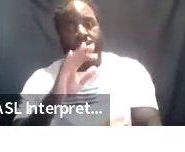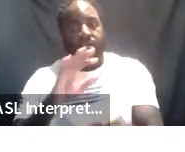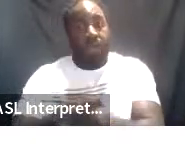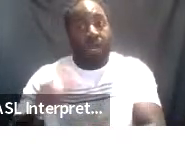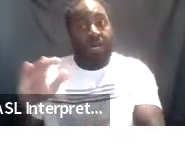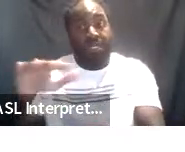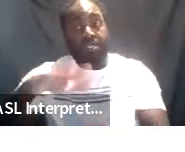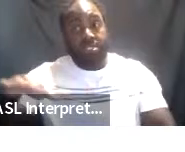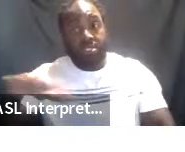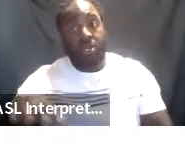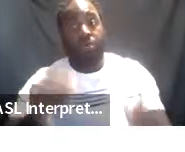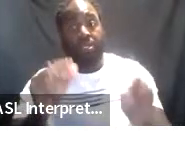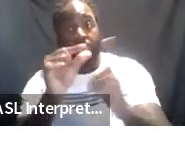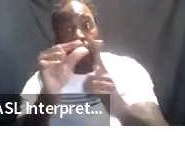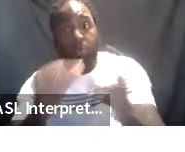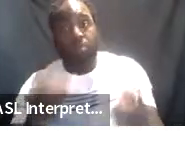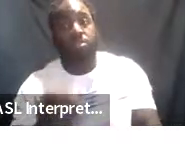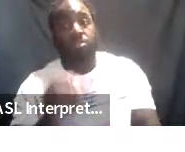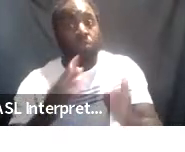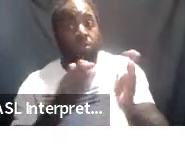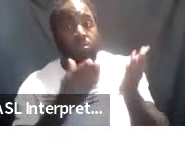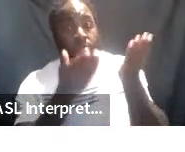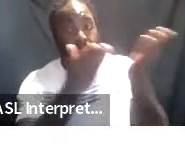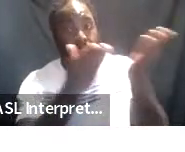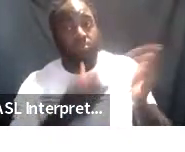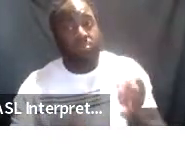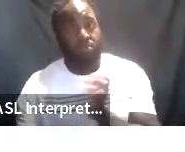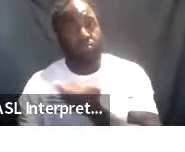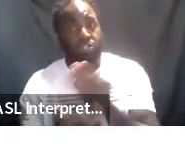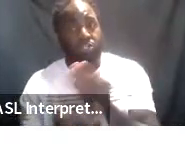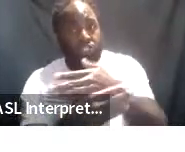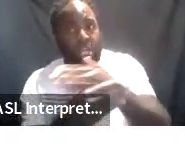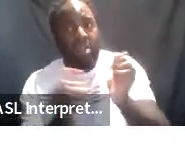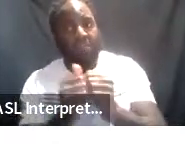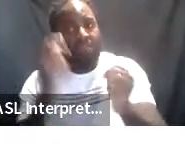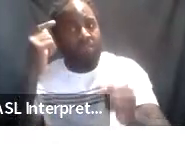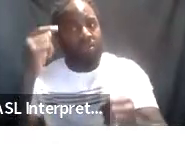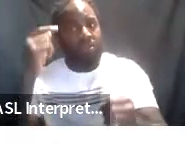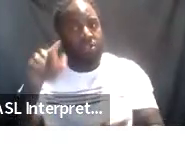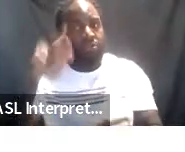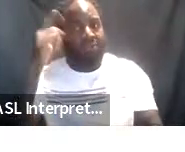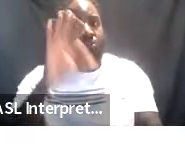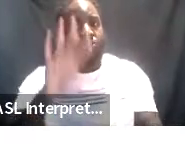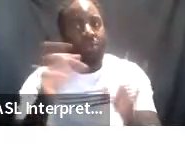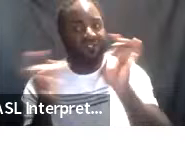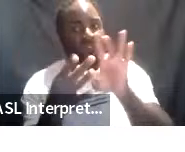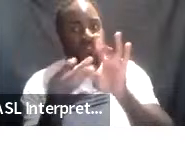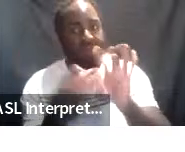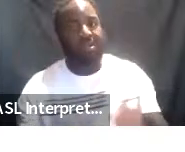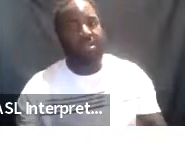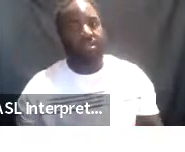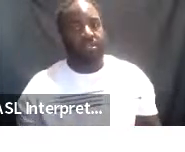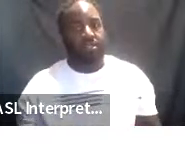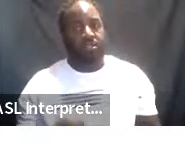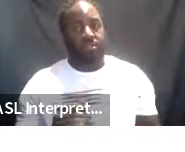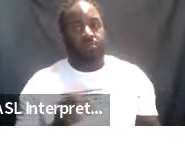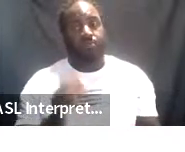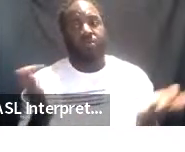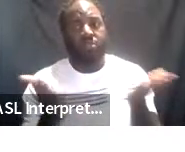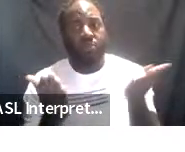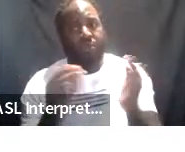proposals themselves. We're sharing these approaches for your feedback and to answer your questions today. So what does it